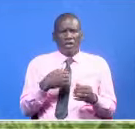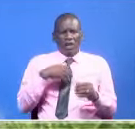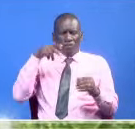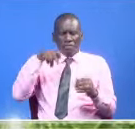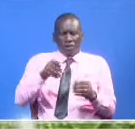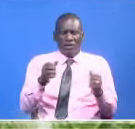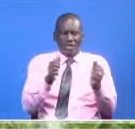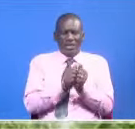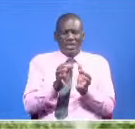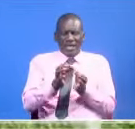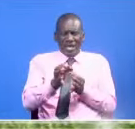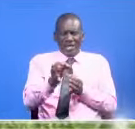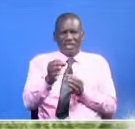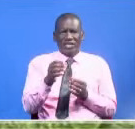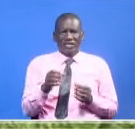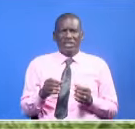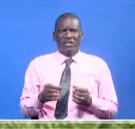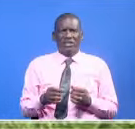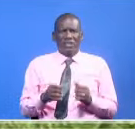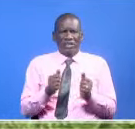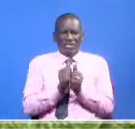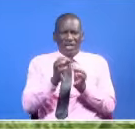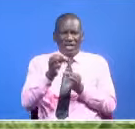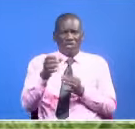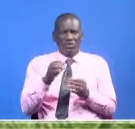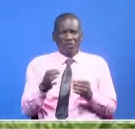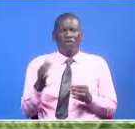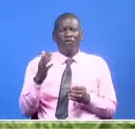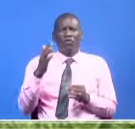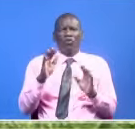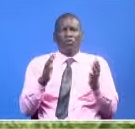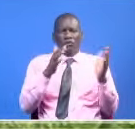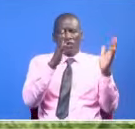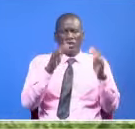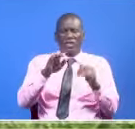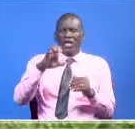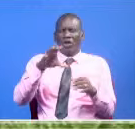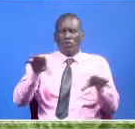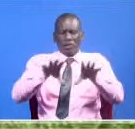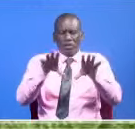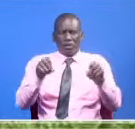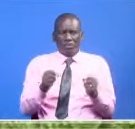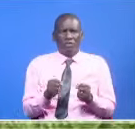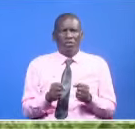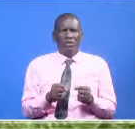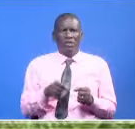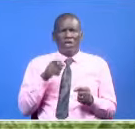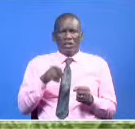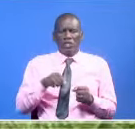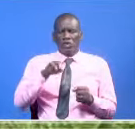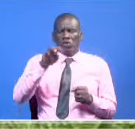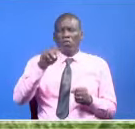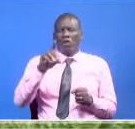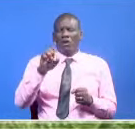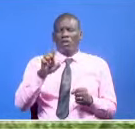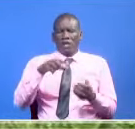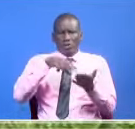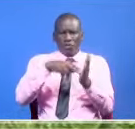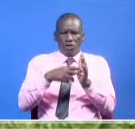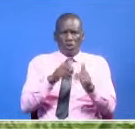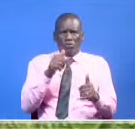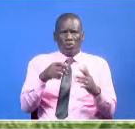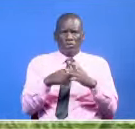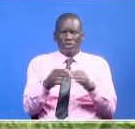hectares of what we call the forest ecosystem restoration. It's a model project that we started